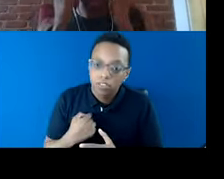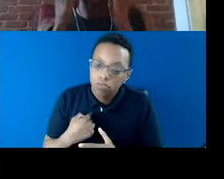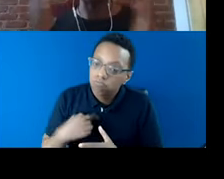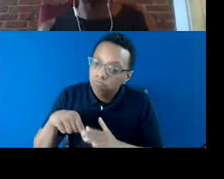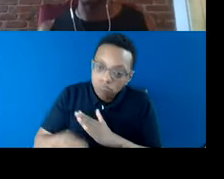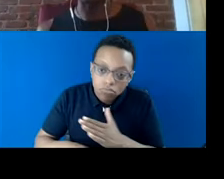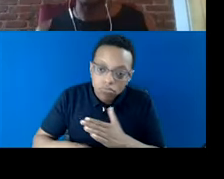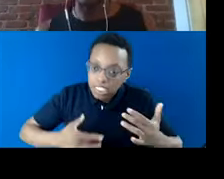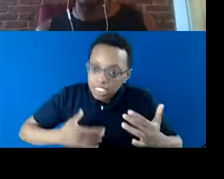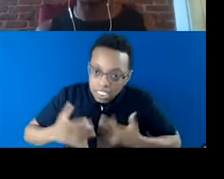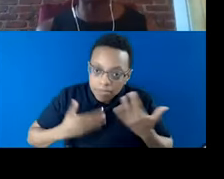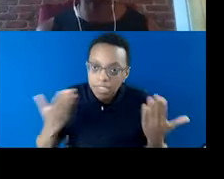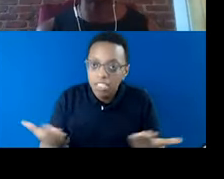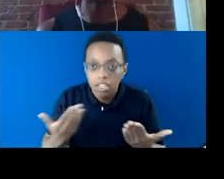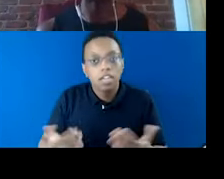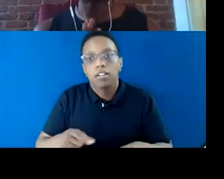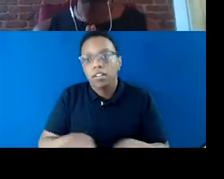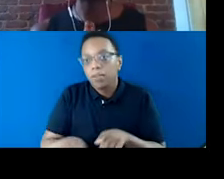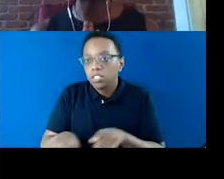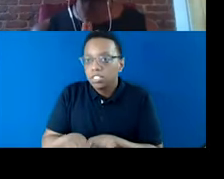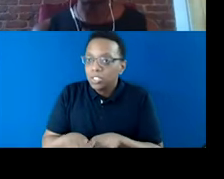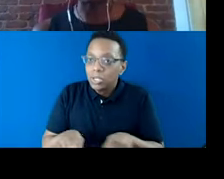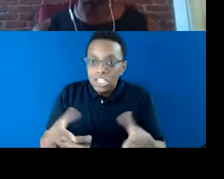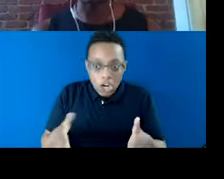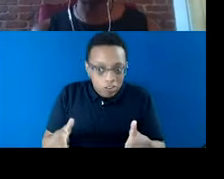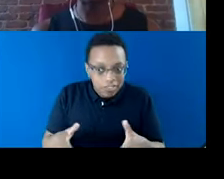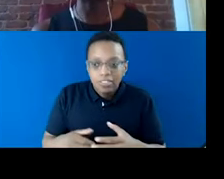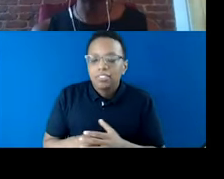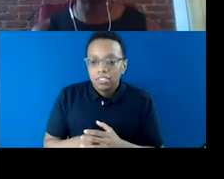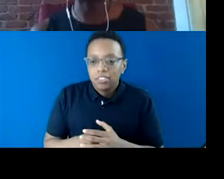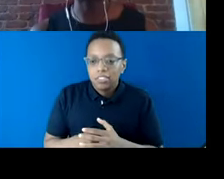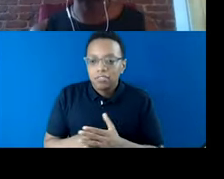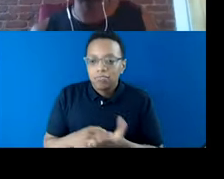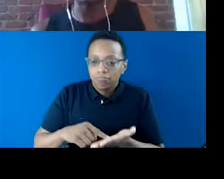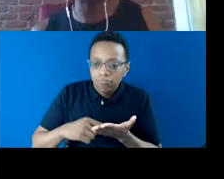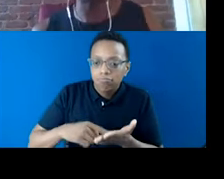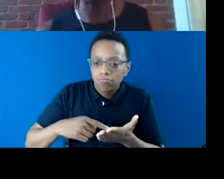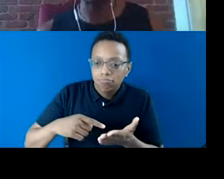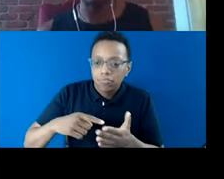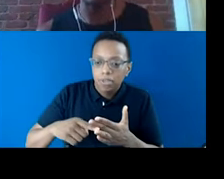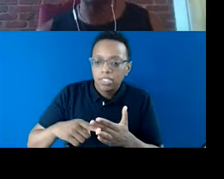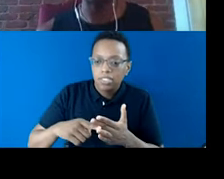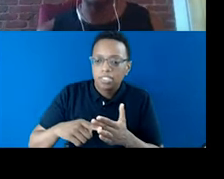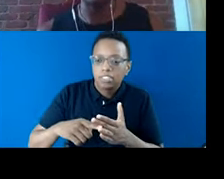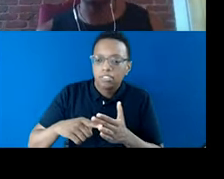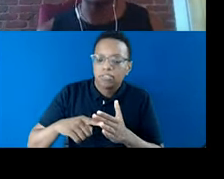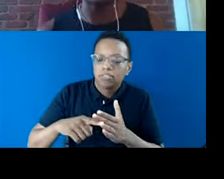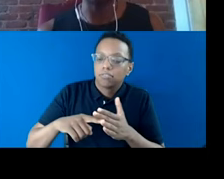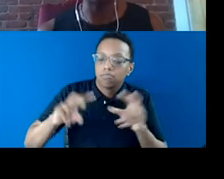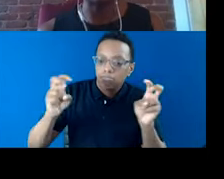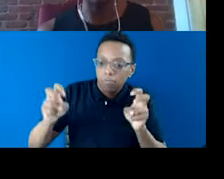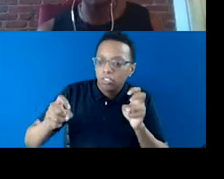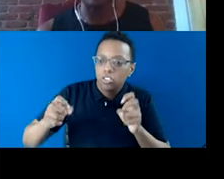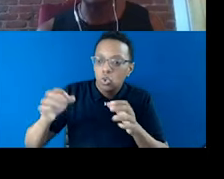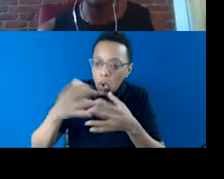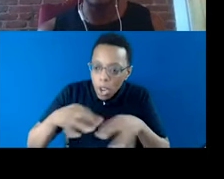here and so nervous to be talking to you all about this subject that's been so important to me and that I've been working on